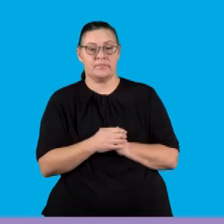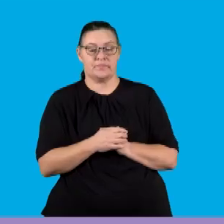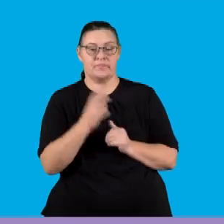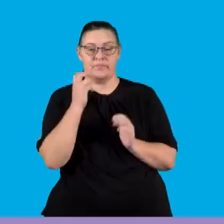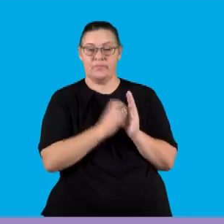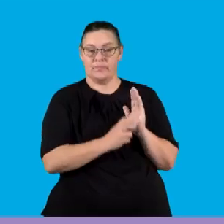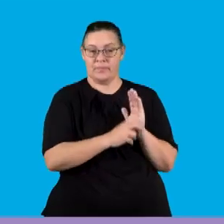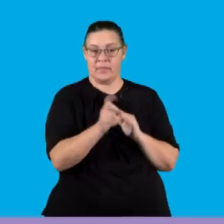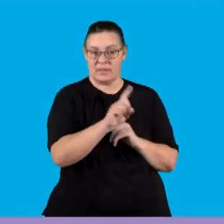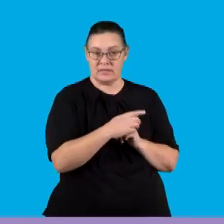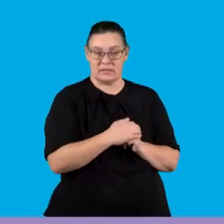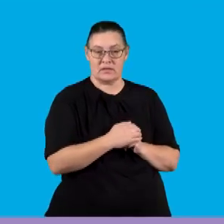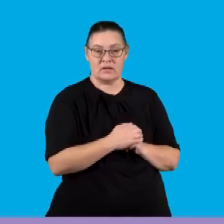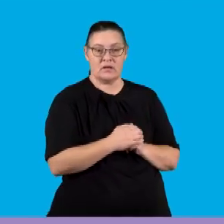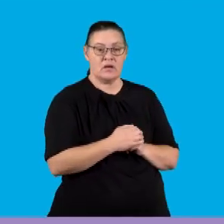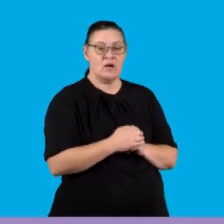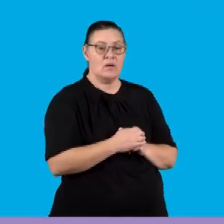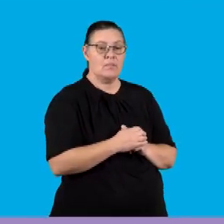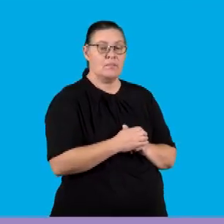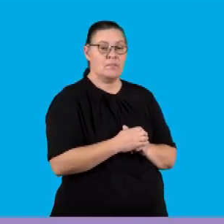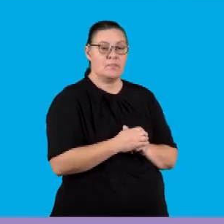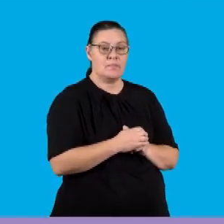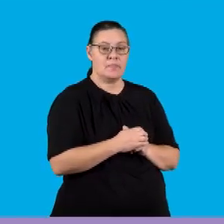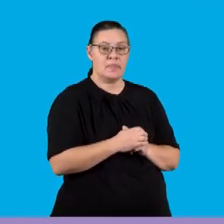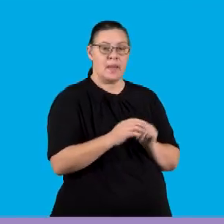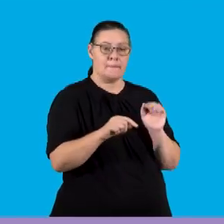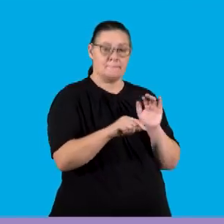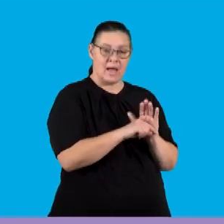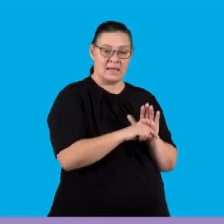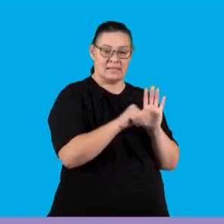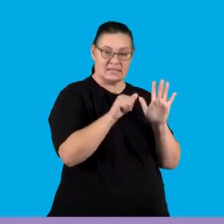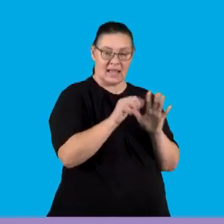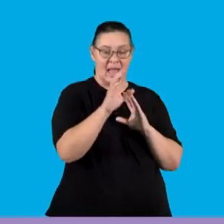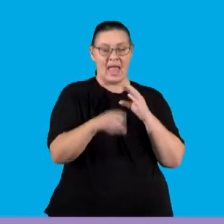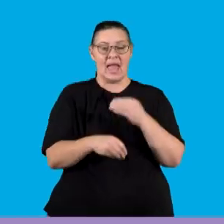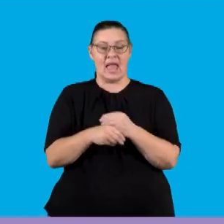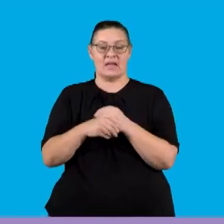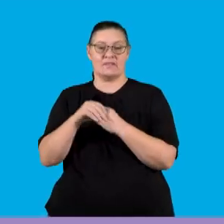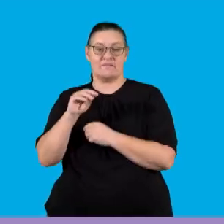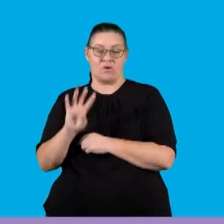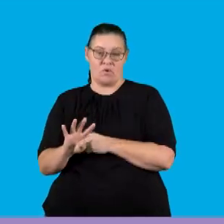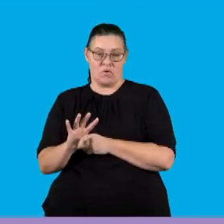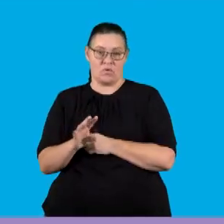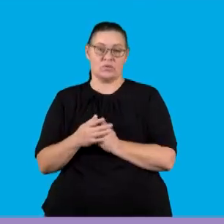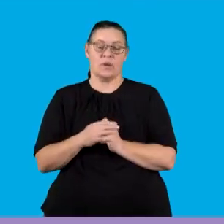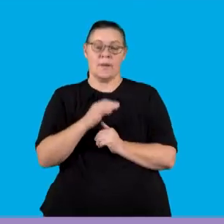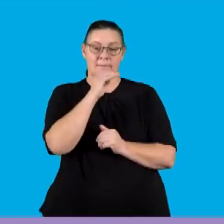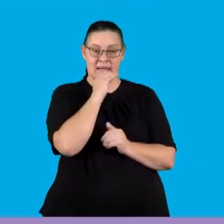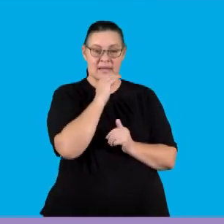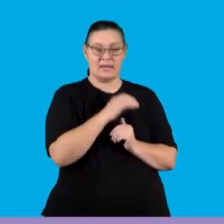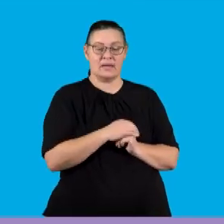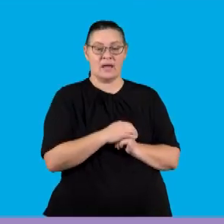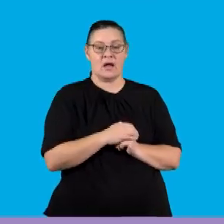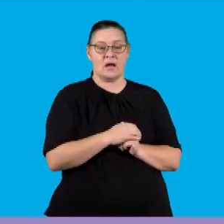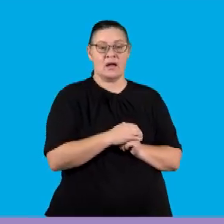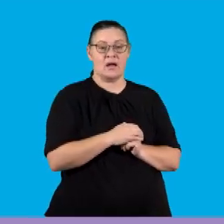what was the rule? Well, the rule was 4 is added to a certain value, and those values were the input